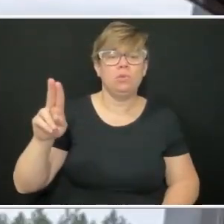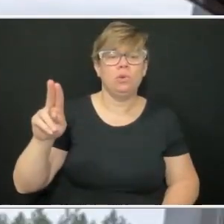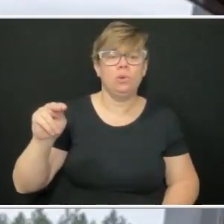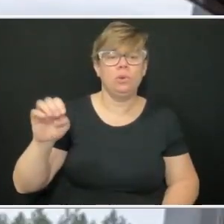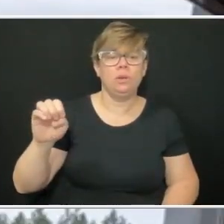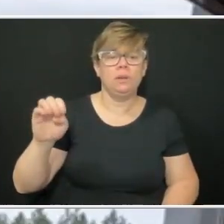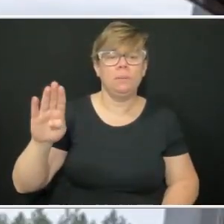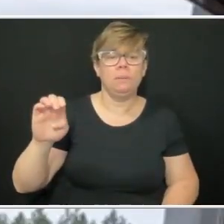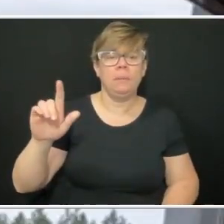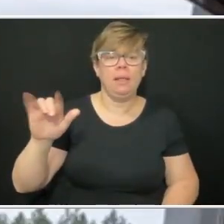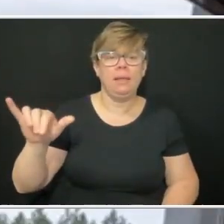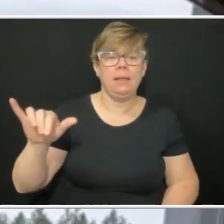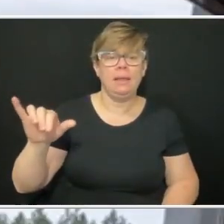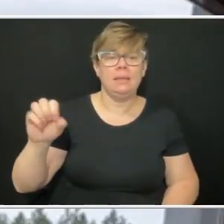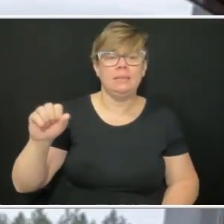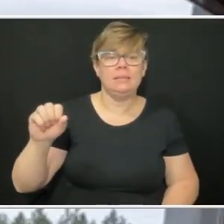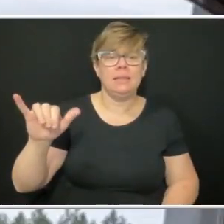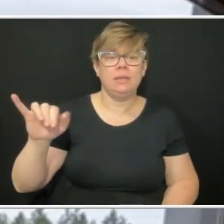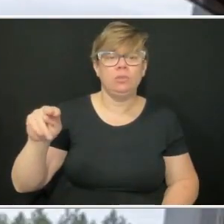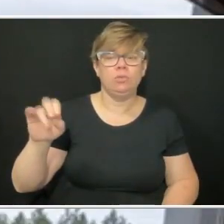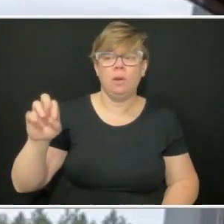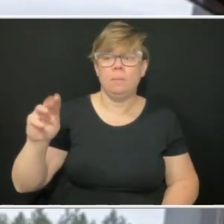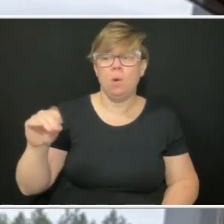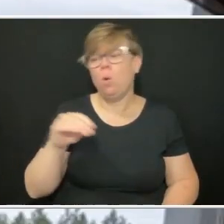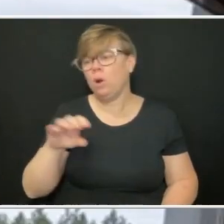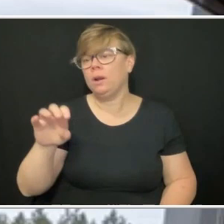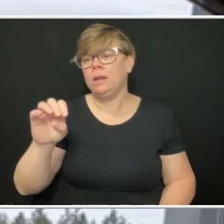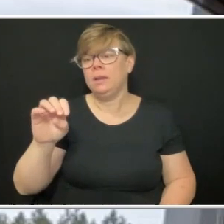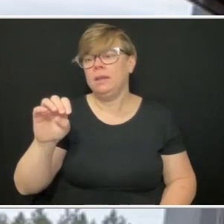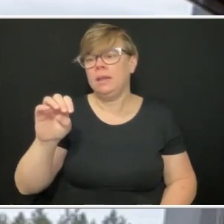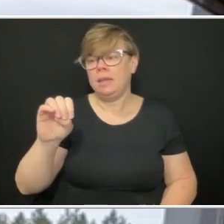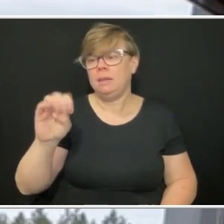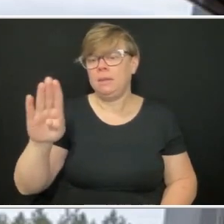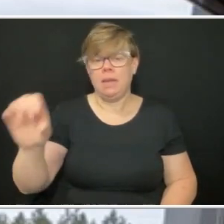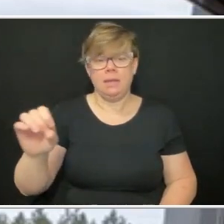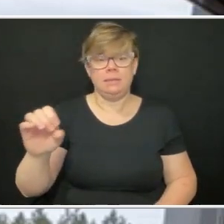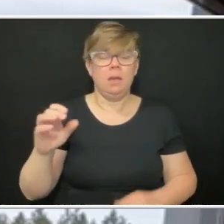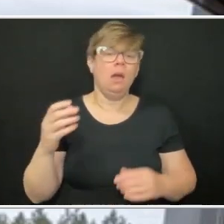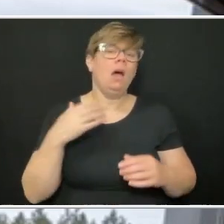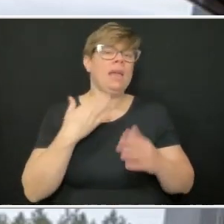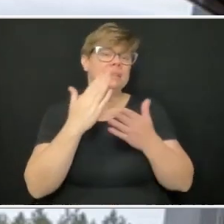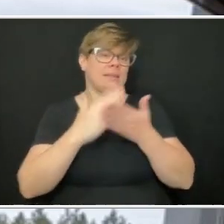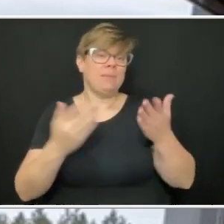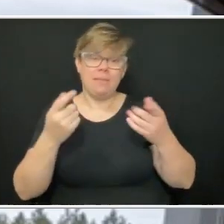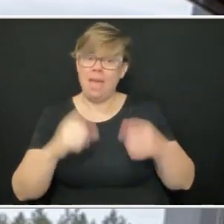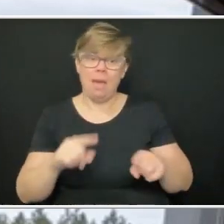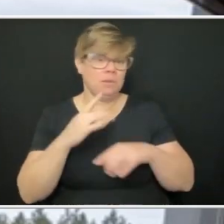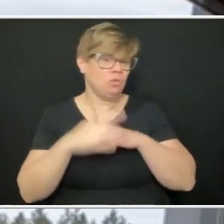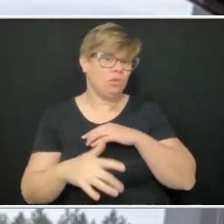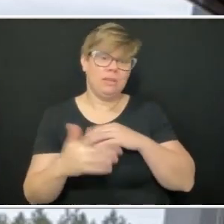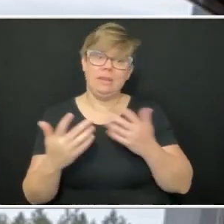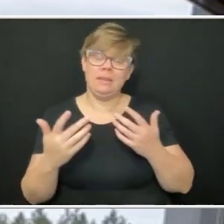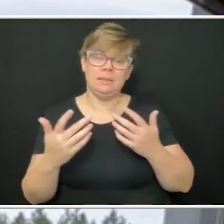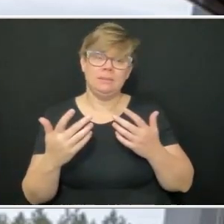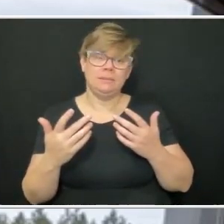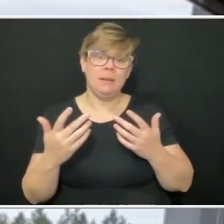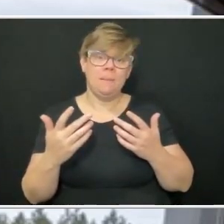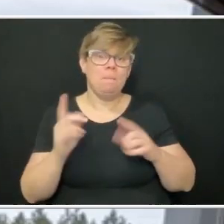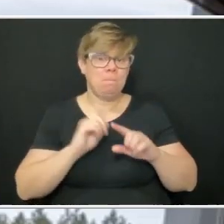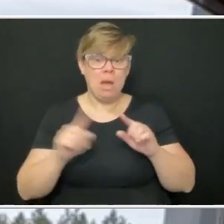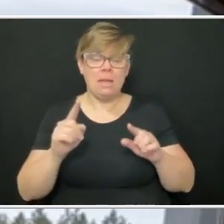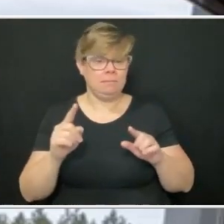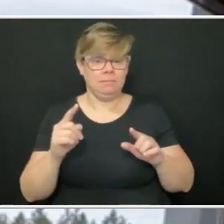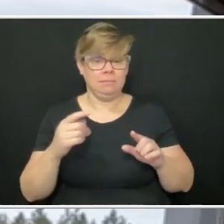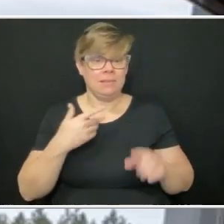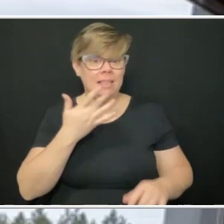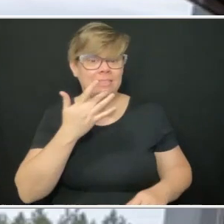Yeah, it's just a genetic disorder, something that happens early on. And, fortunately, he's actually done